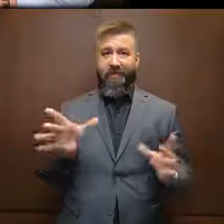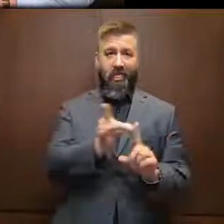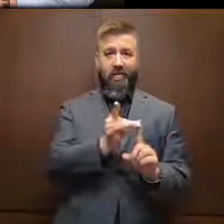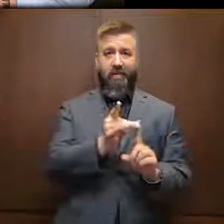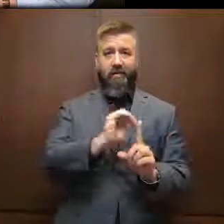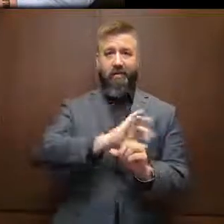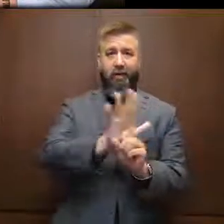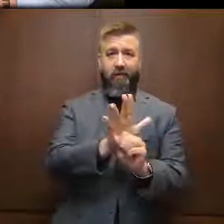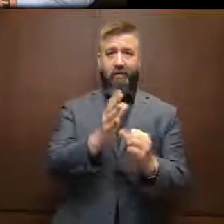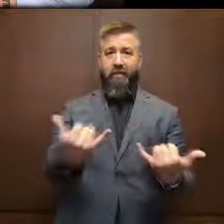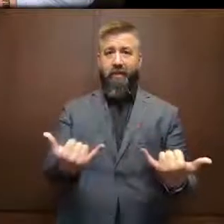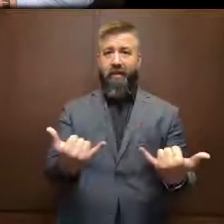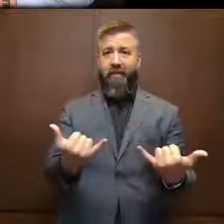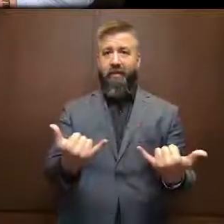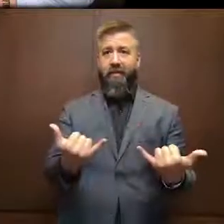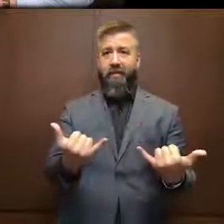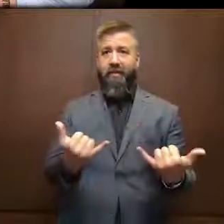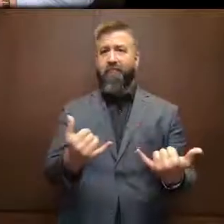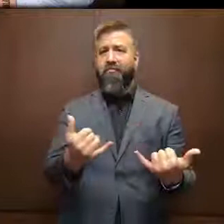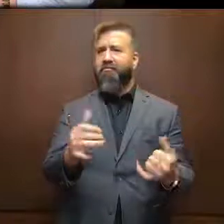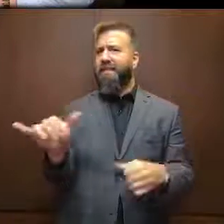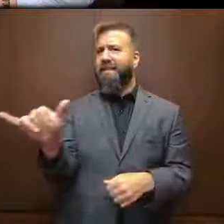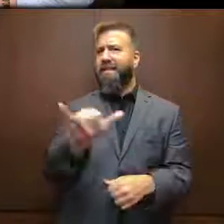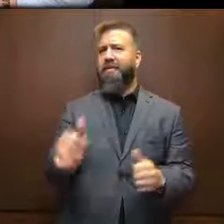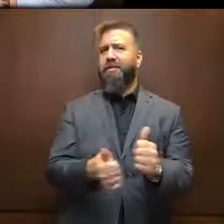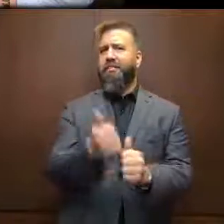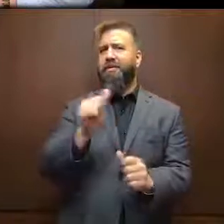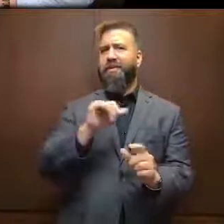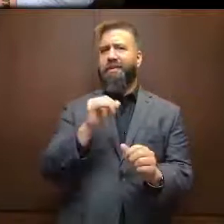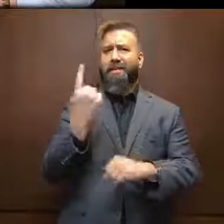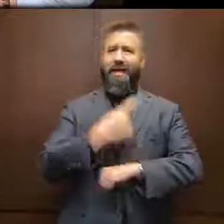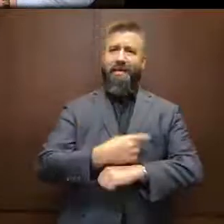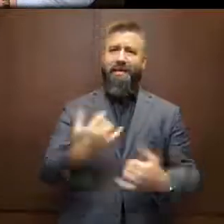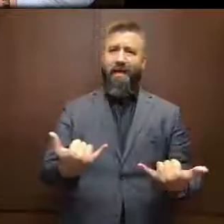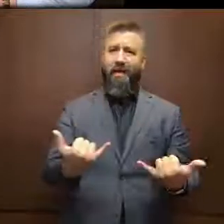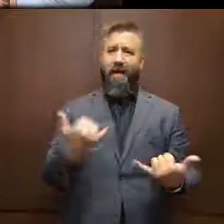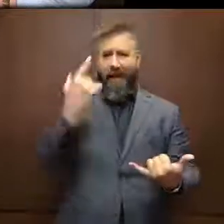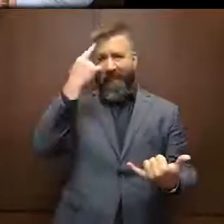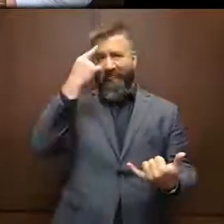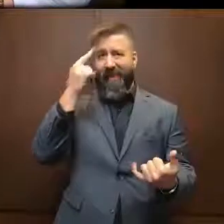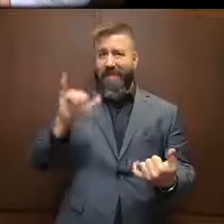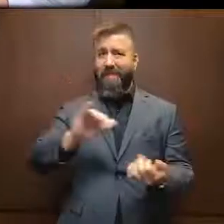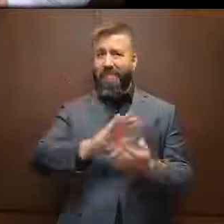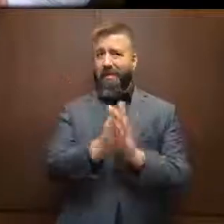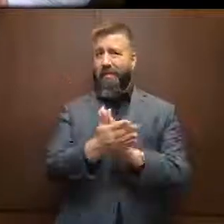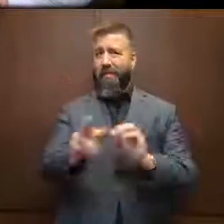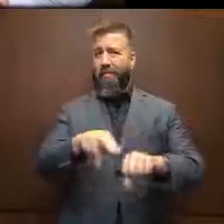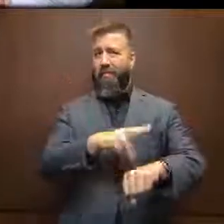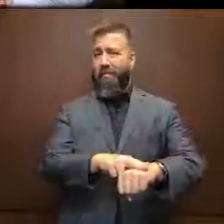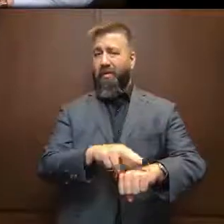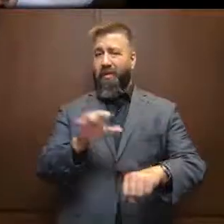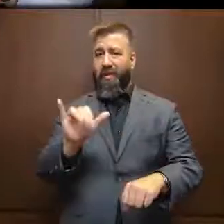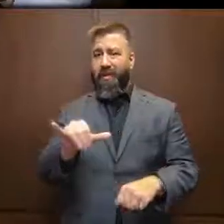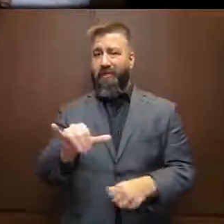COVID today, as in most days now, Herb. I think that is becoming the normal, that